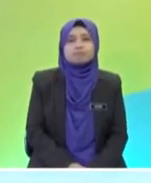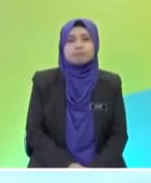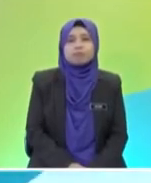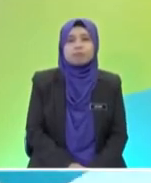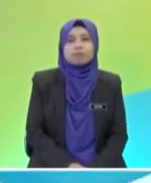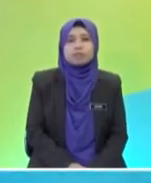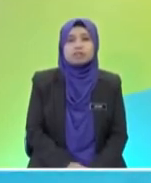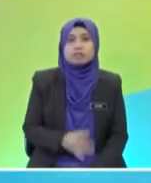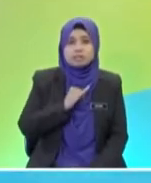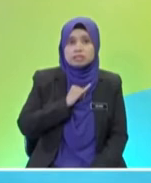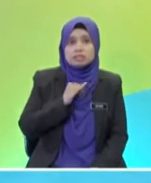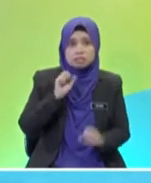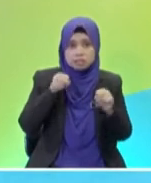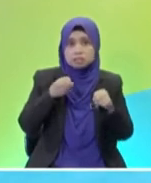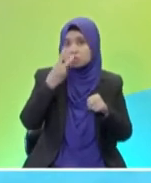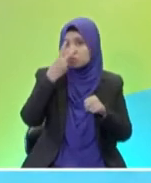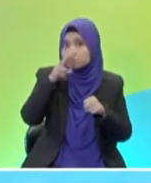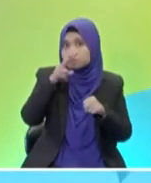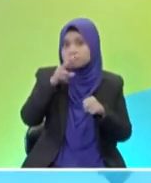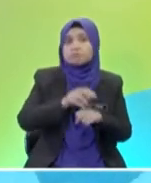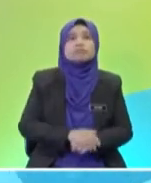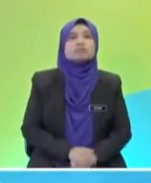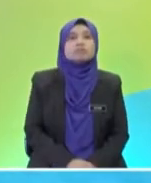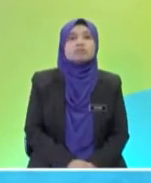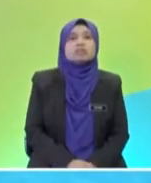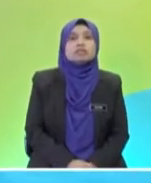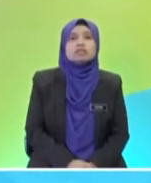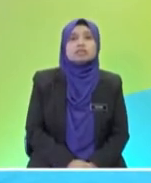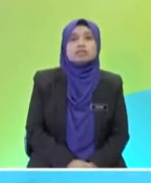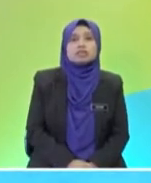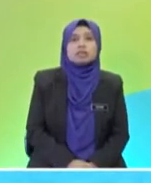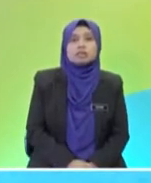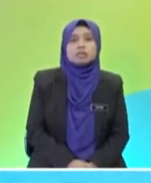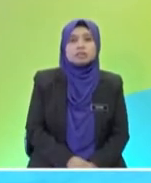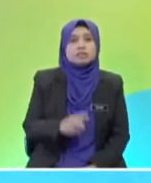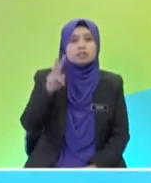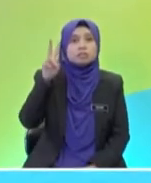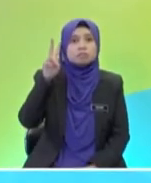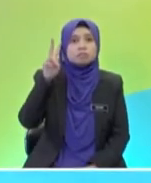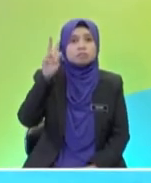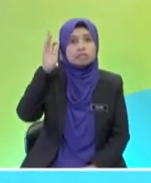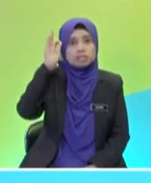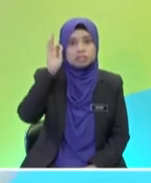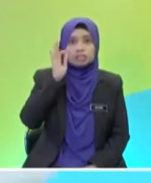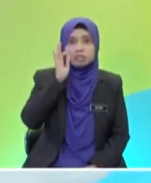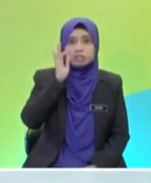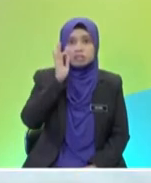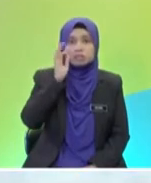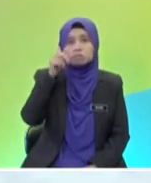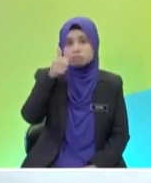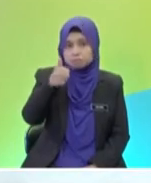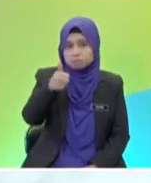Okay, I can see a factor that caused the threat of extinction. Okay, Vimal, well done. I can see Felicia, also